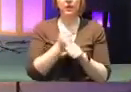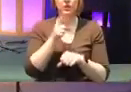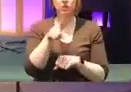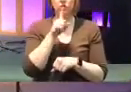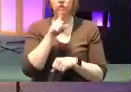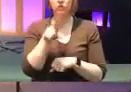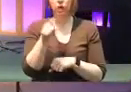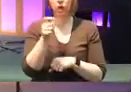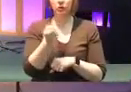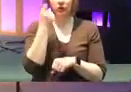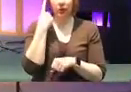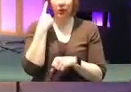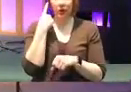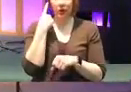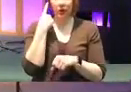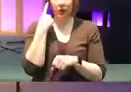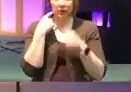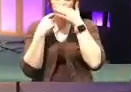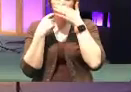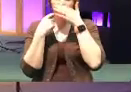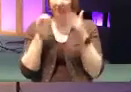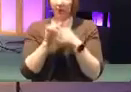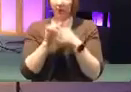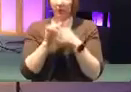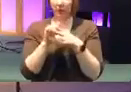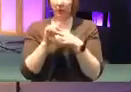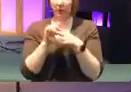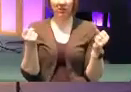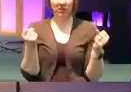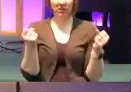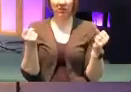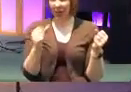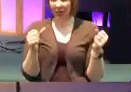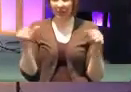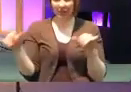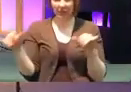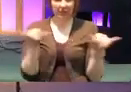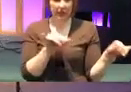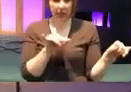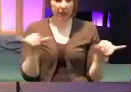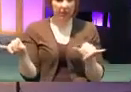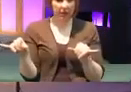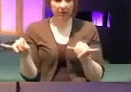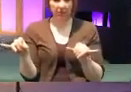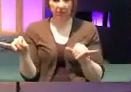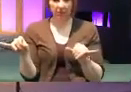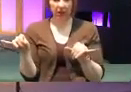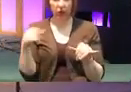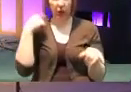okay, that boldness is not the same as being obnoxious.